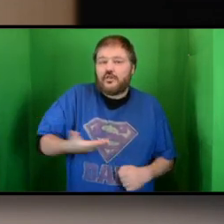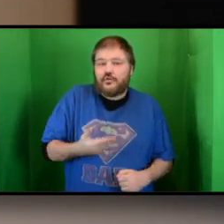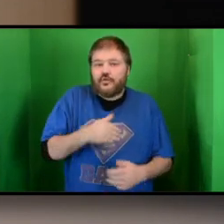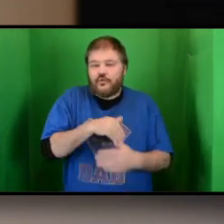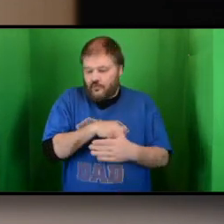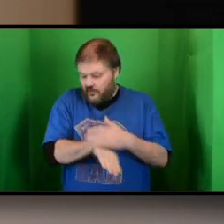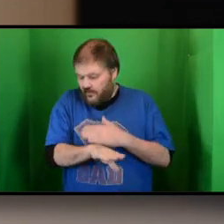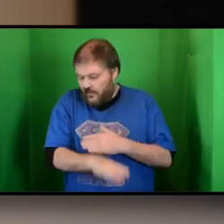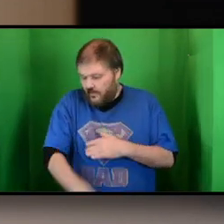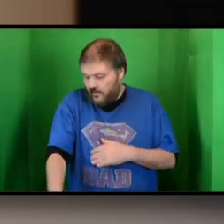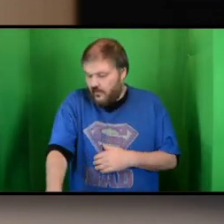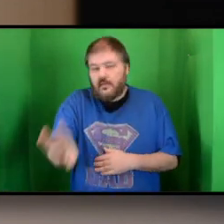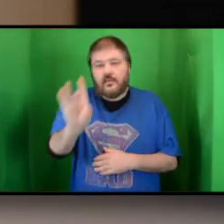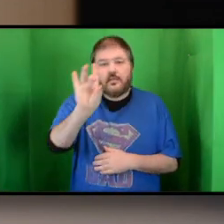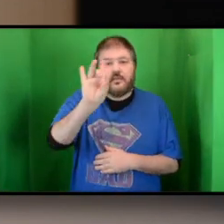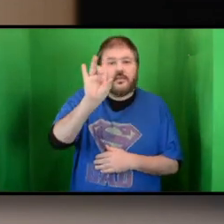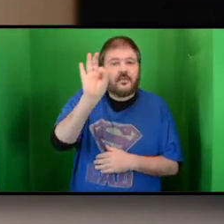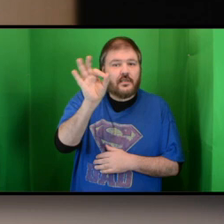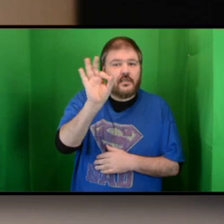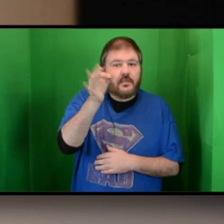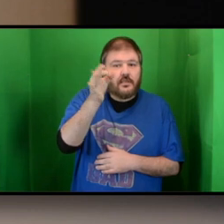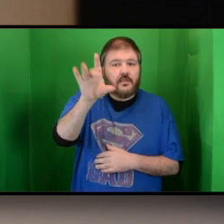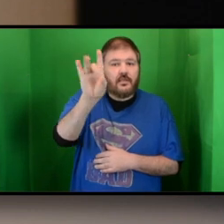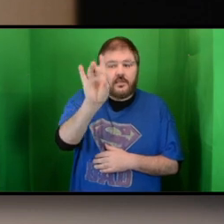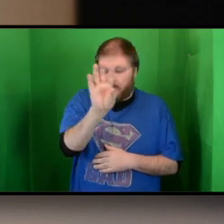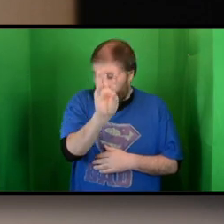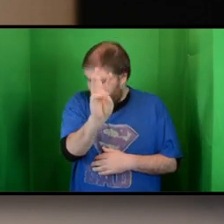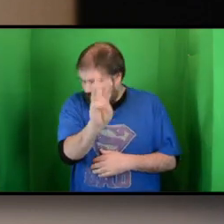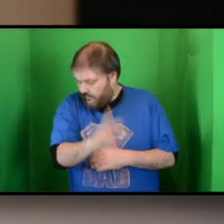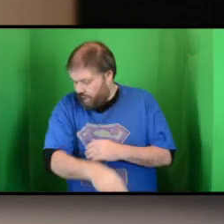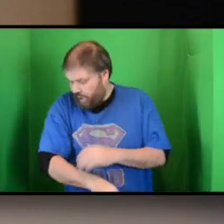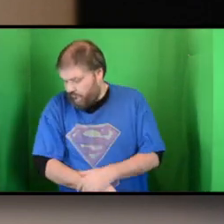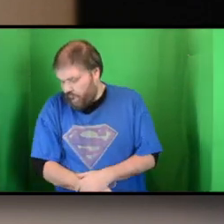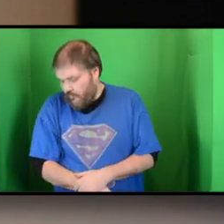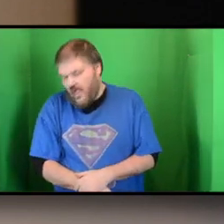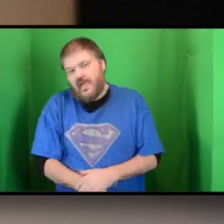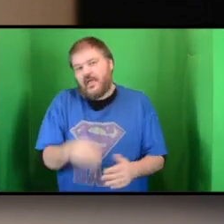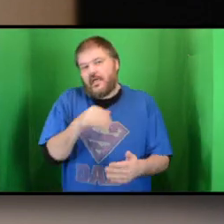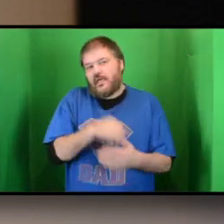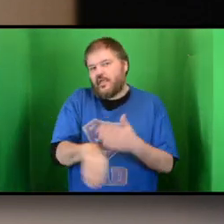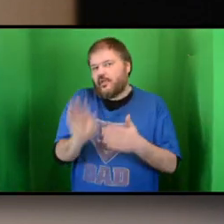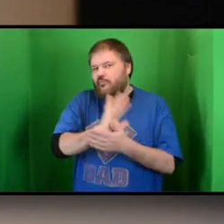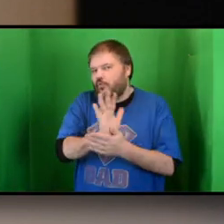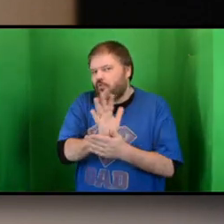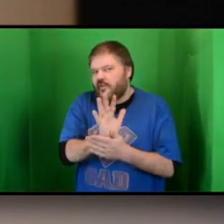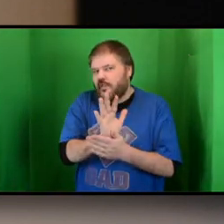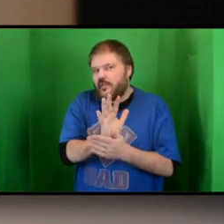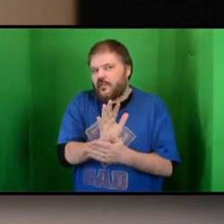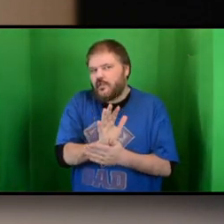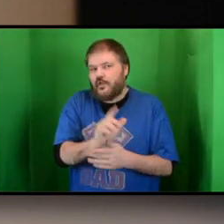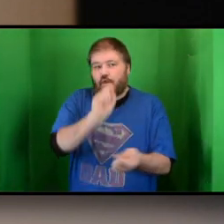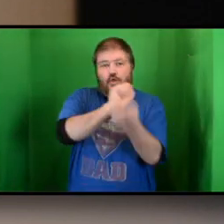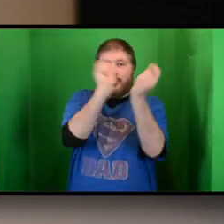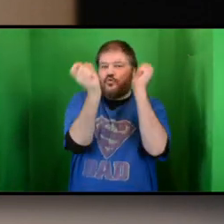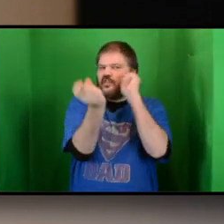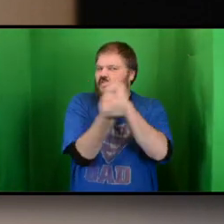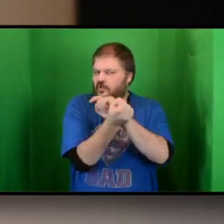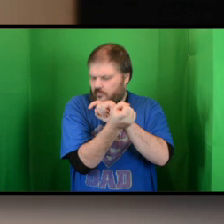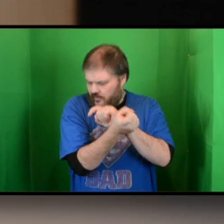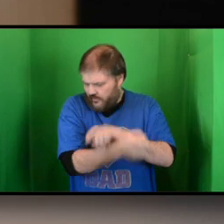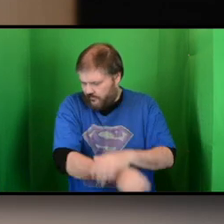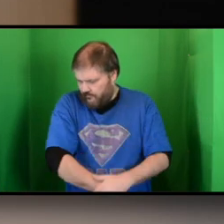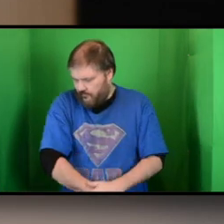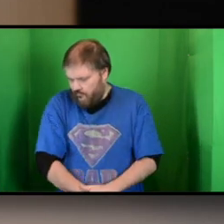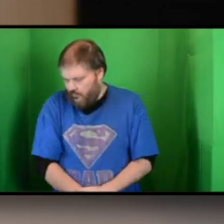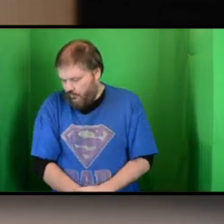Megatron's body. Megatron agreed to work for Unicron and in exchange